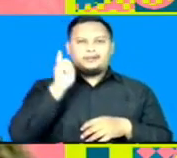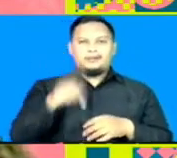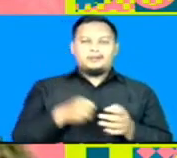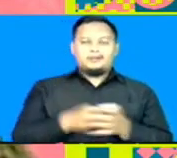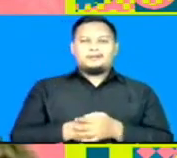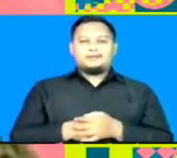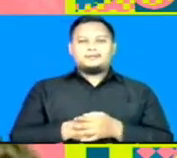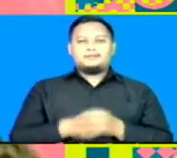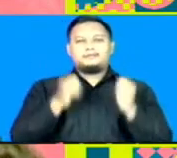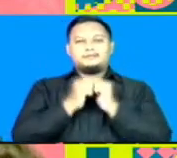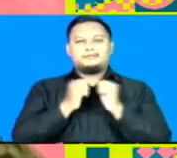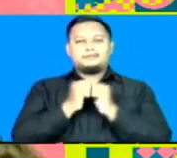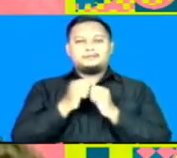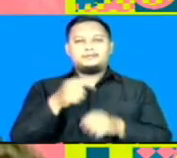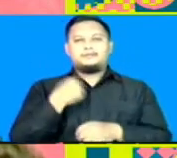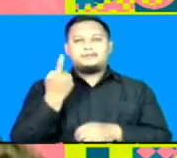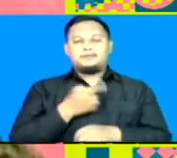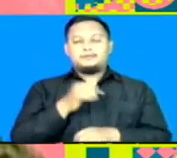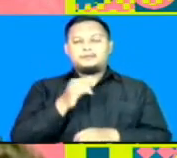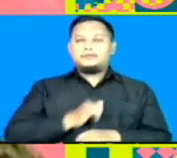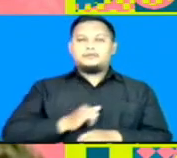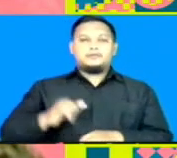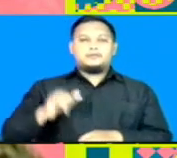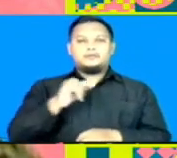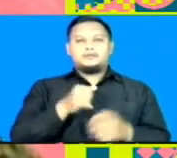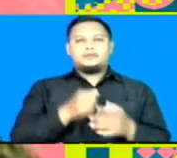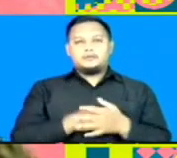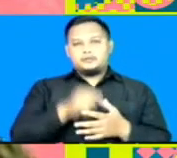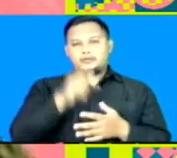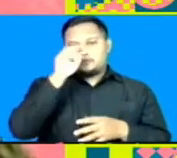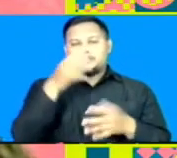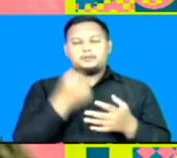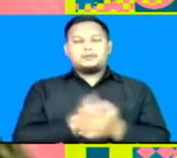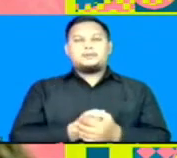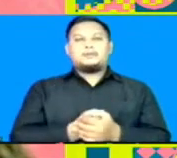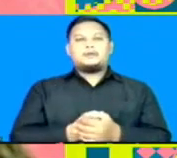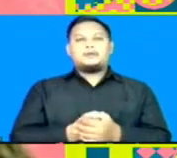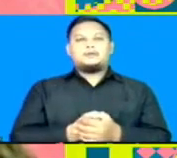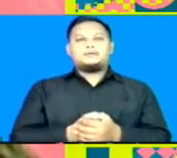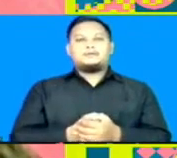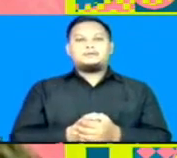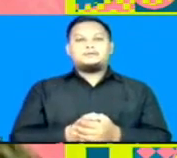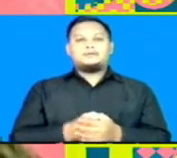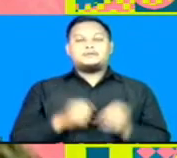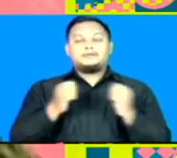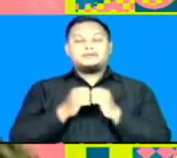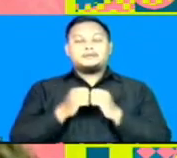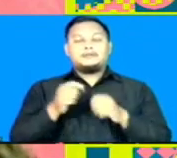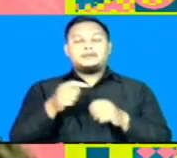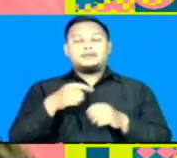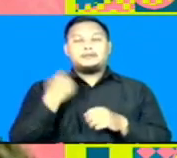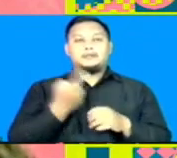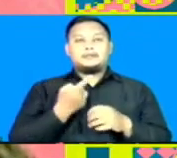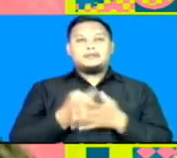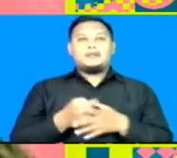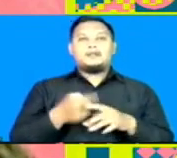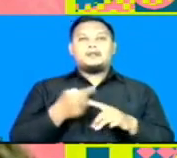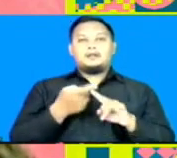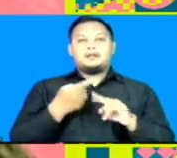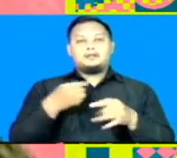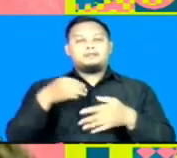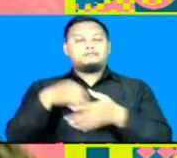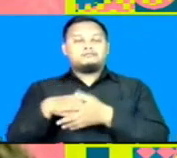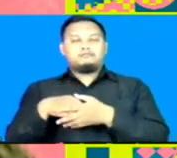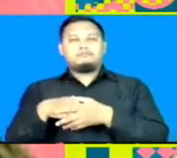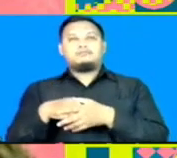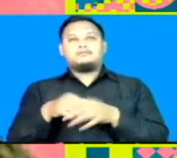Declaration. In embodying such a value of multilateralism, we believe that amidst the diverging stances,